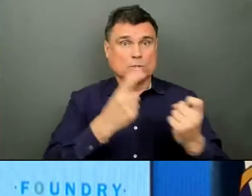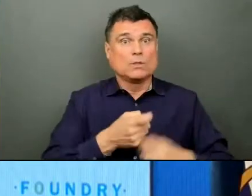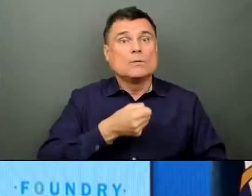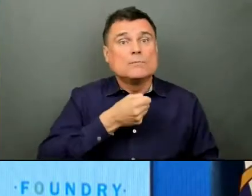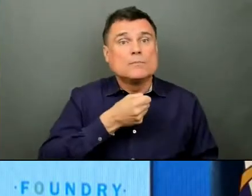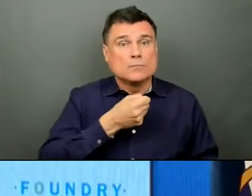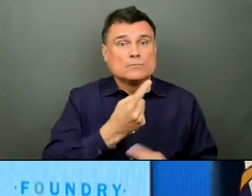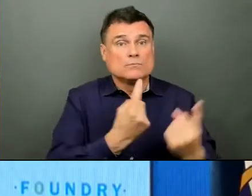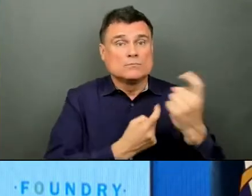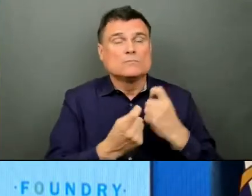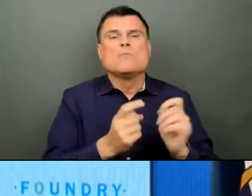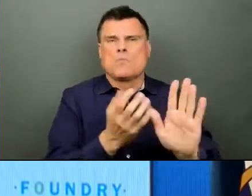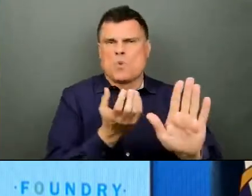kind of services it provides.